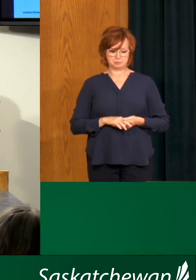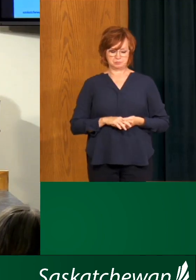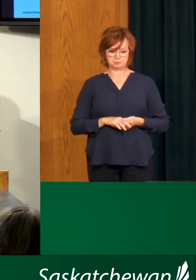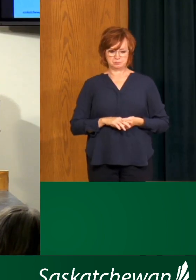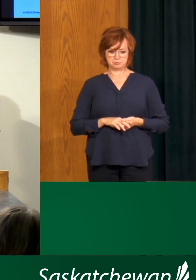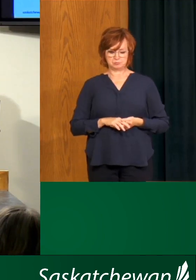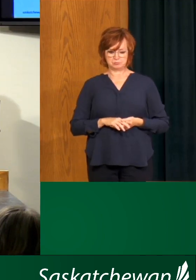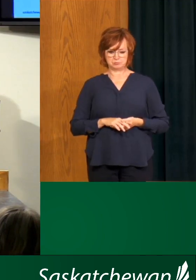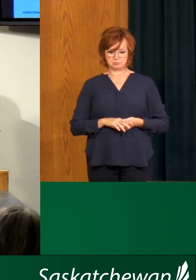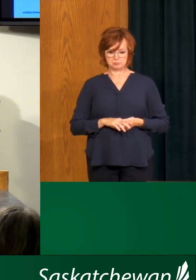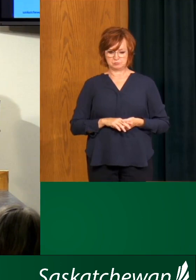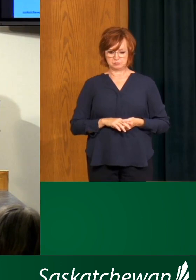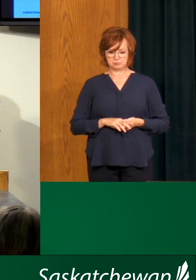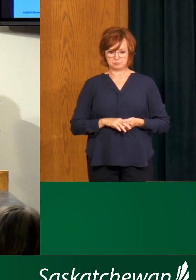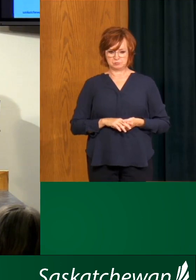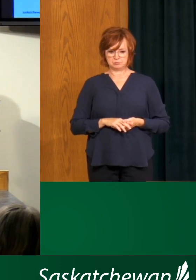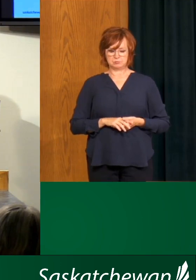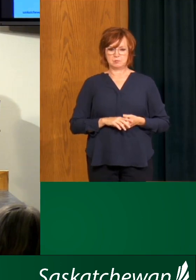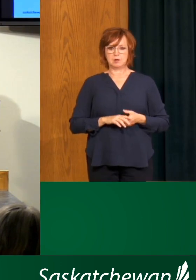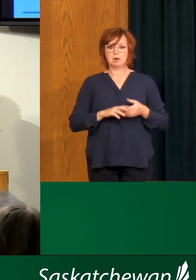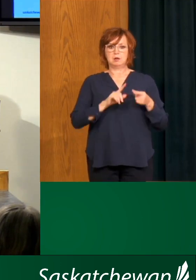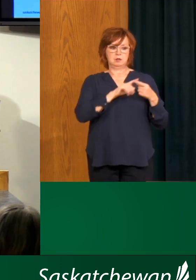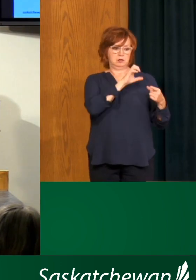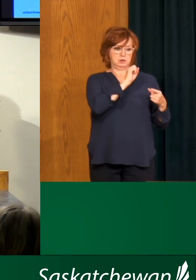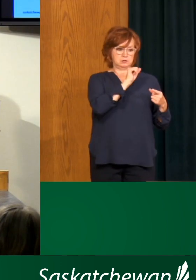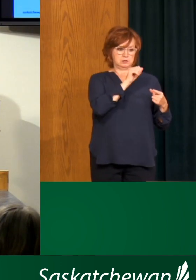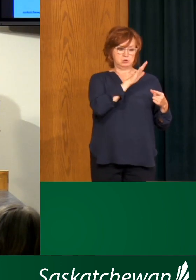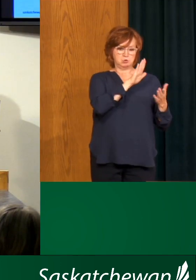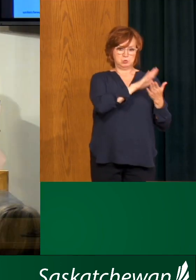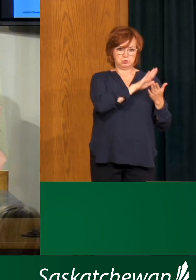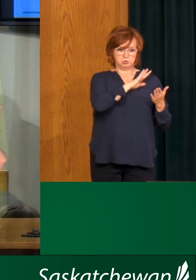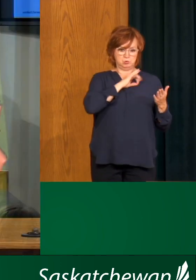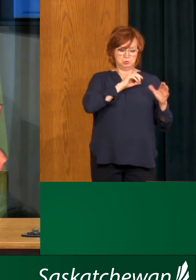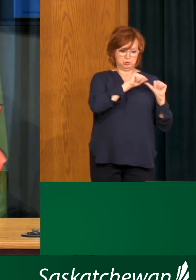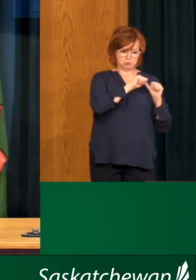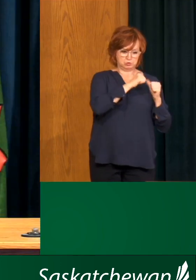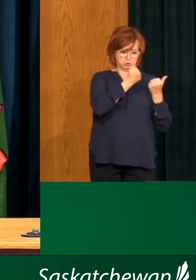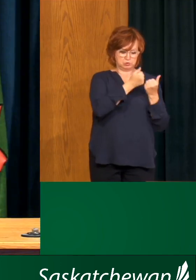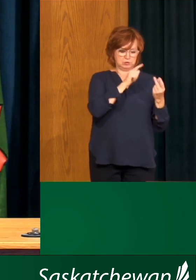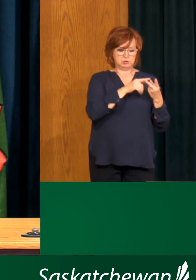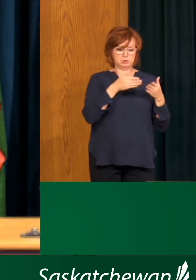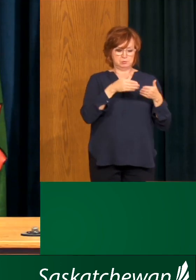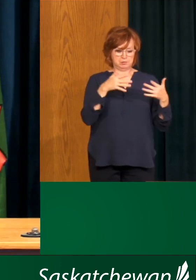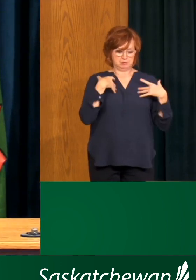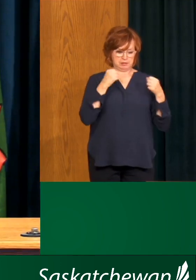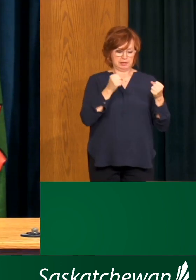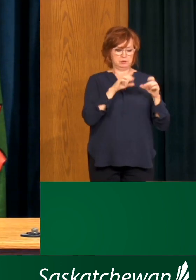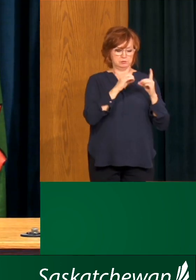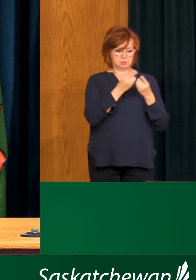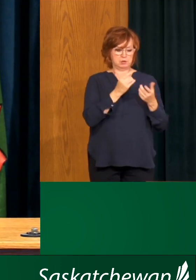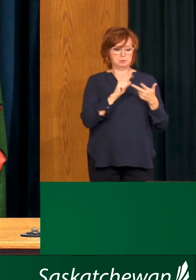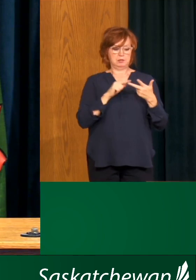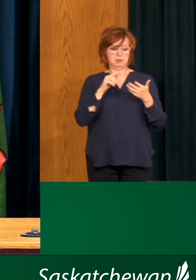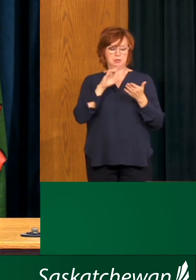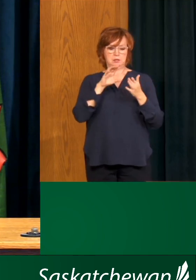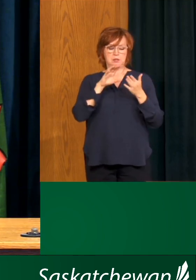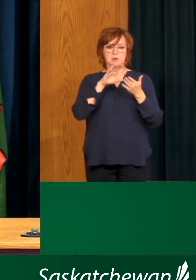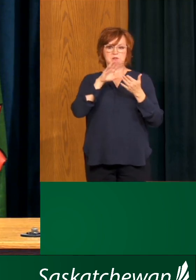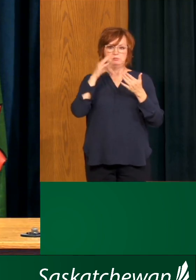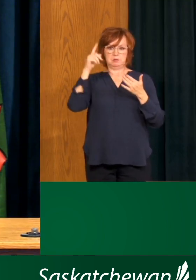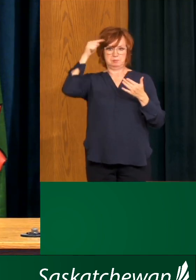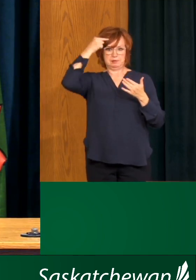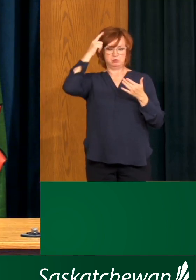ministry folks as well as Saskatchewan School Boards Association, Public Health, the Teachers